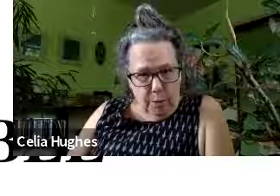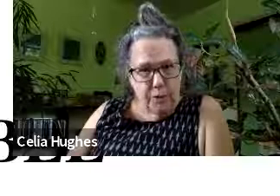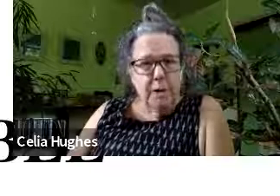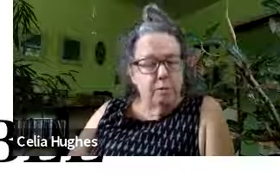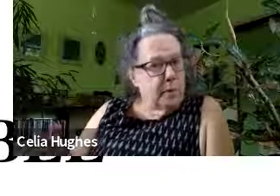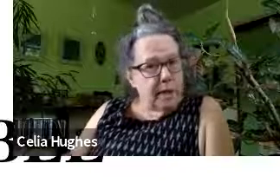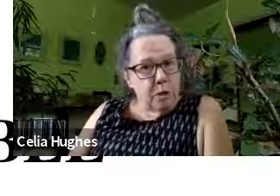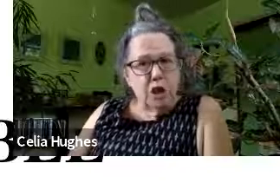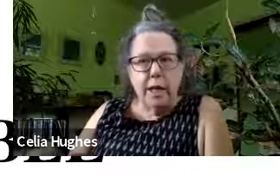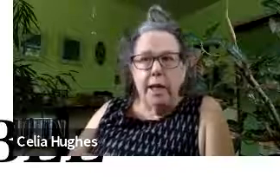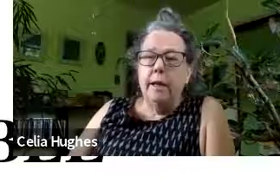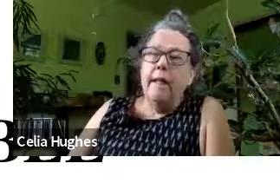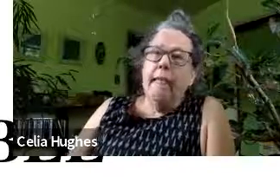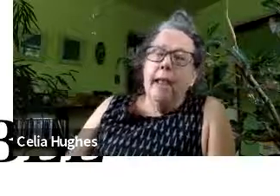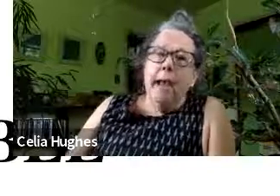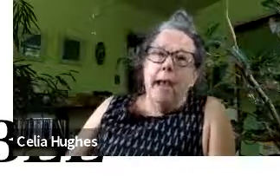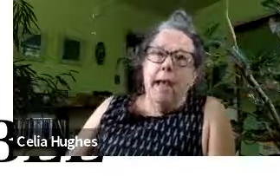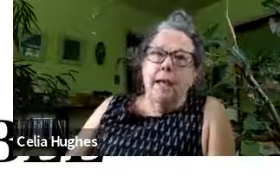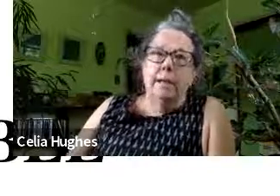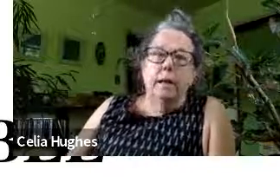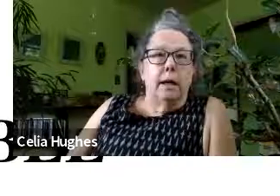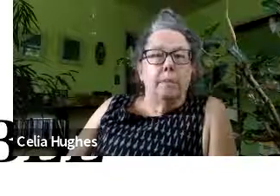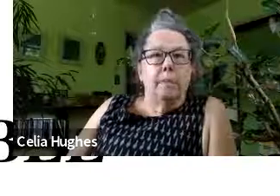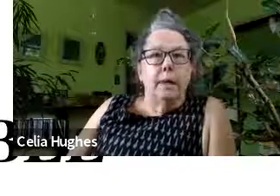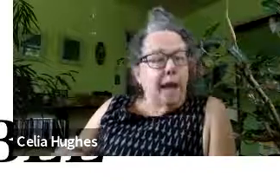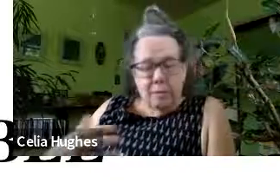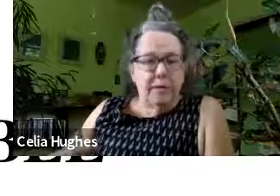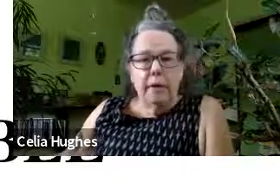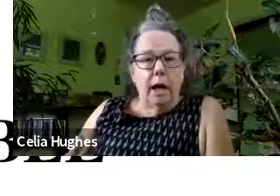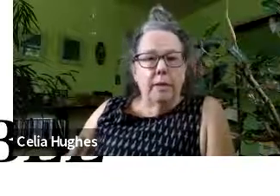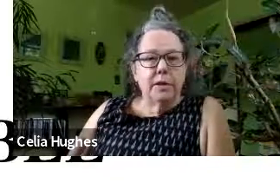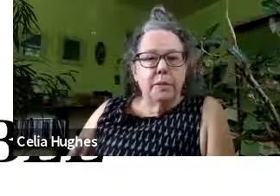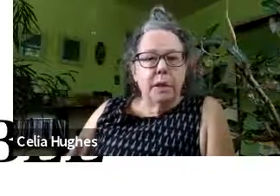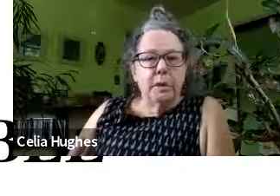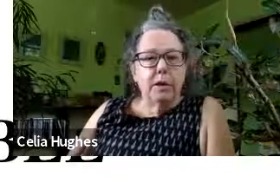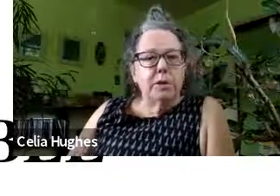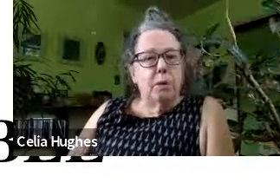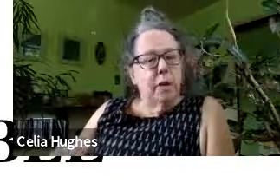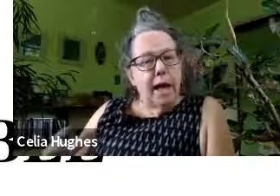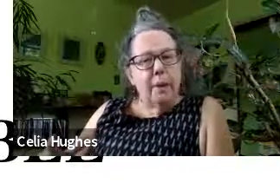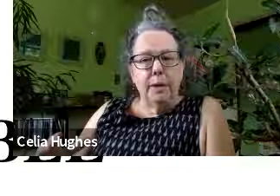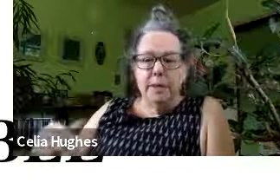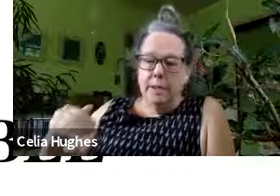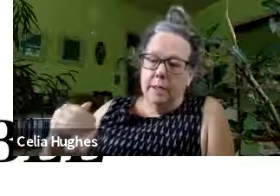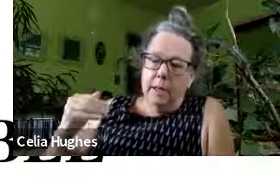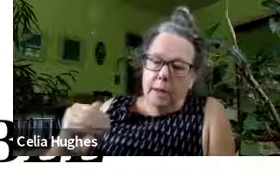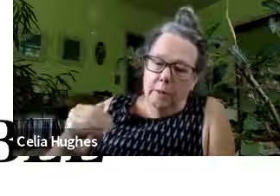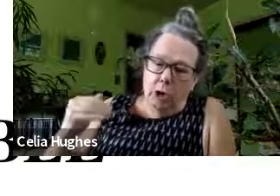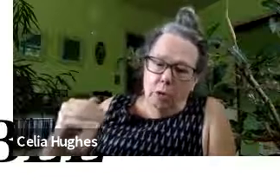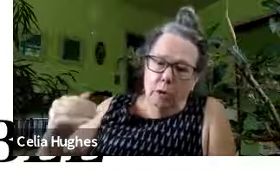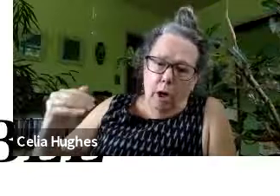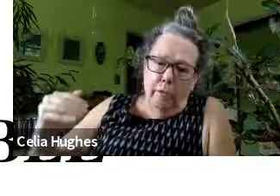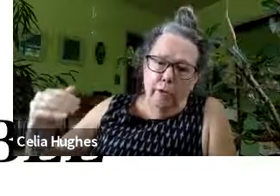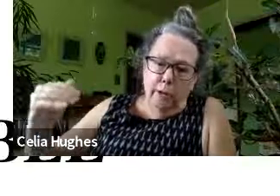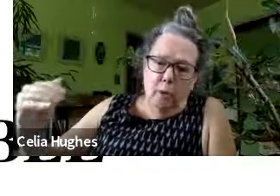real person, it was by a machine. And that was very obvious to me, because what would happen is that it would